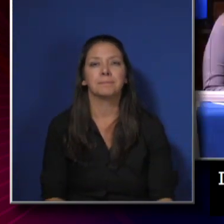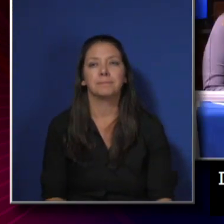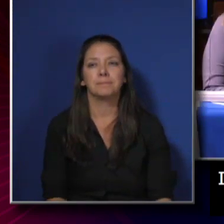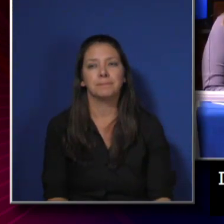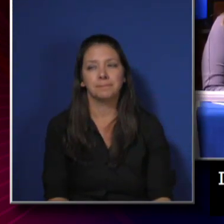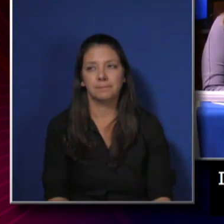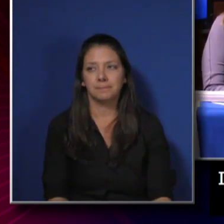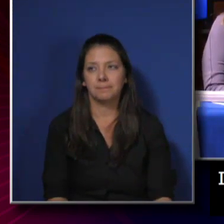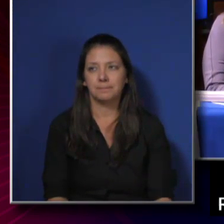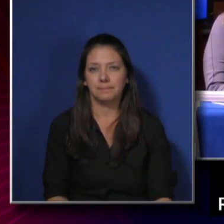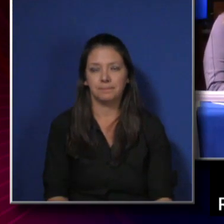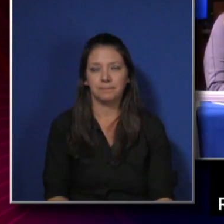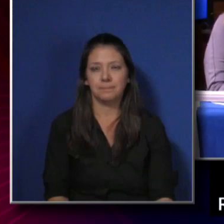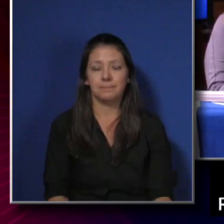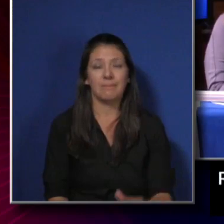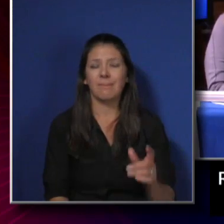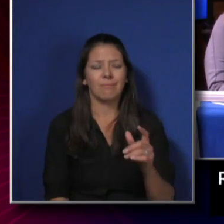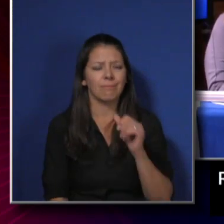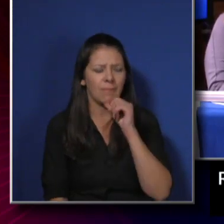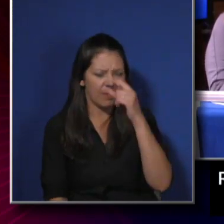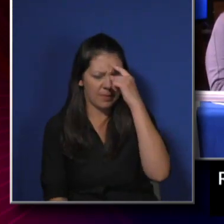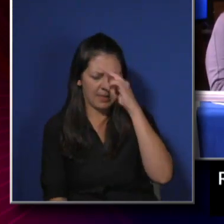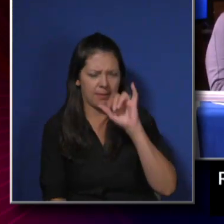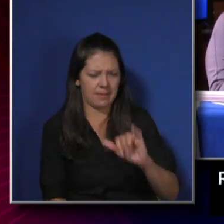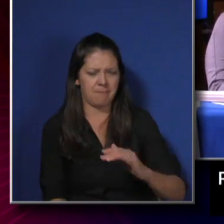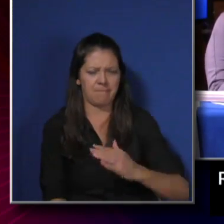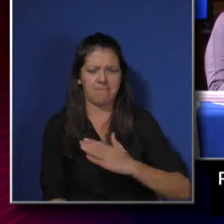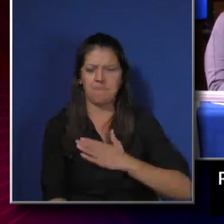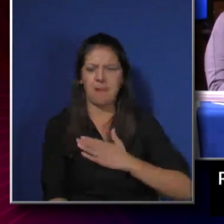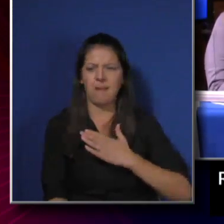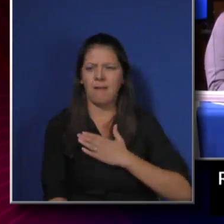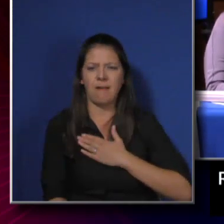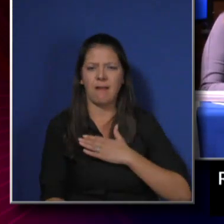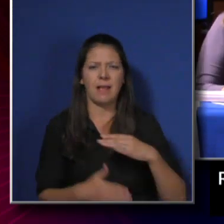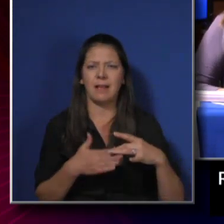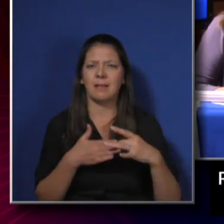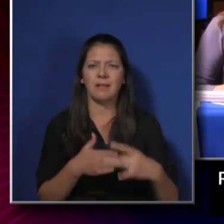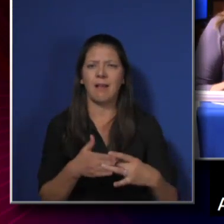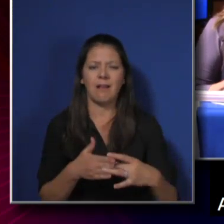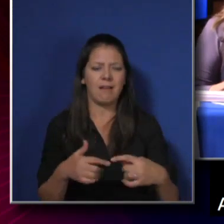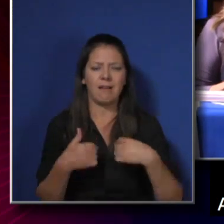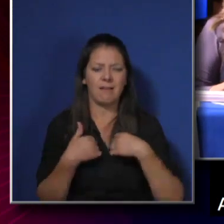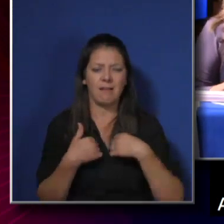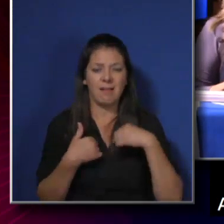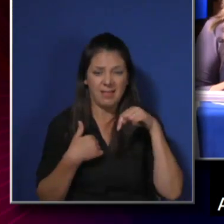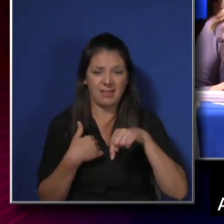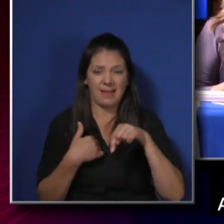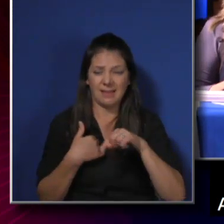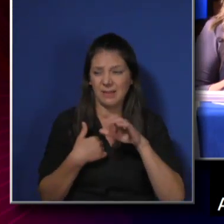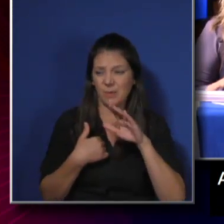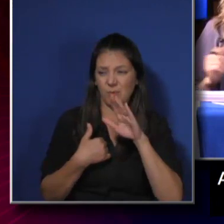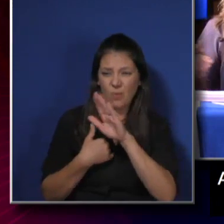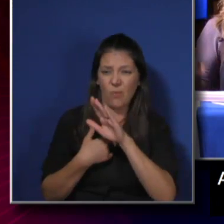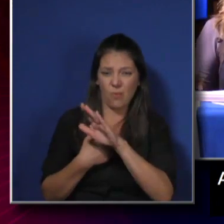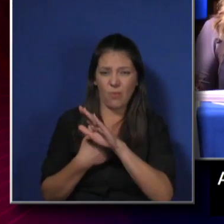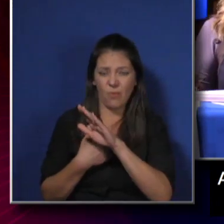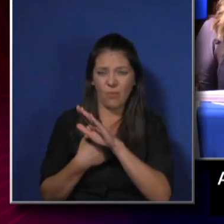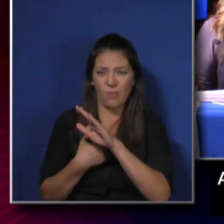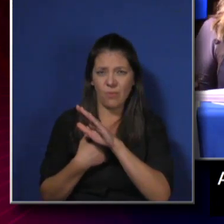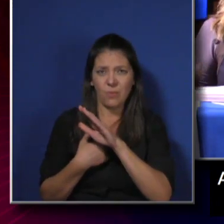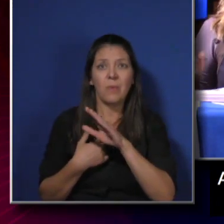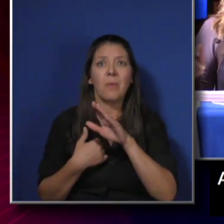I don't think that's my agenda item. It's That's not. your It agenda is. item. So